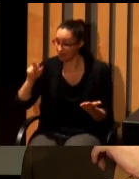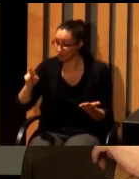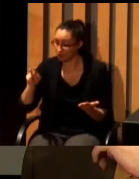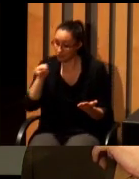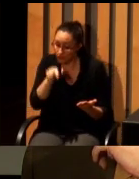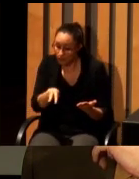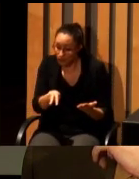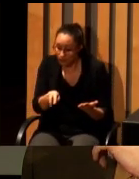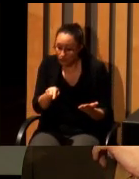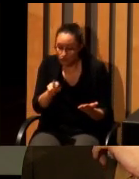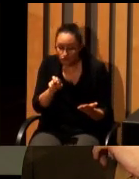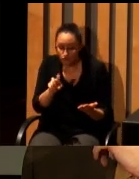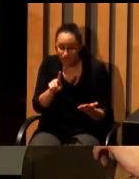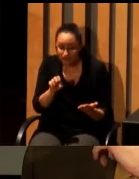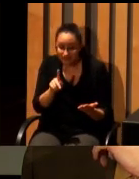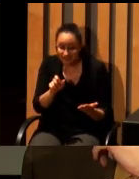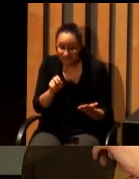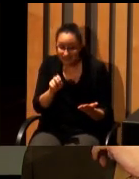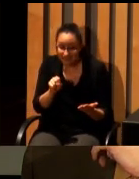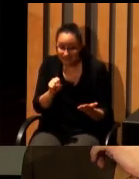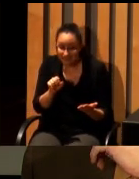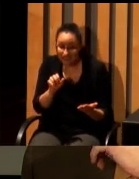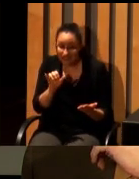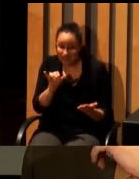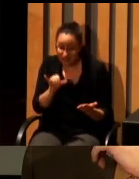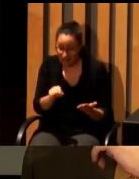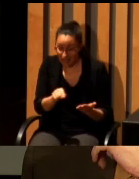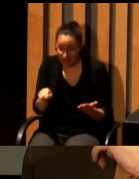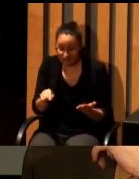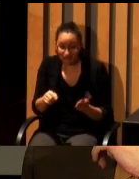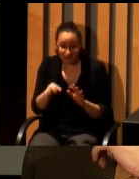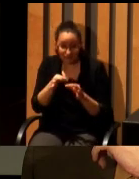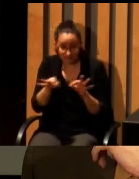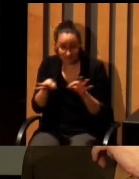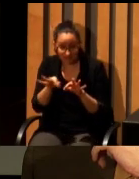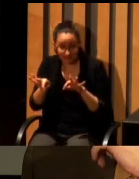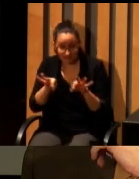find redskin characterized as disparaging and offensive.